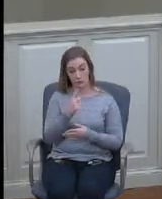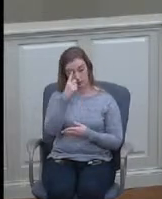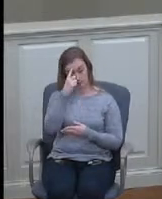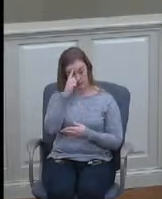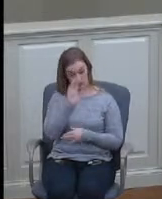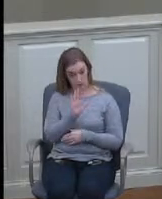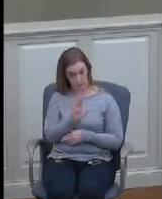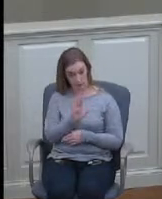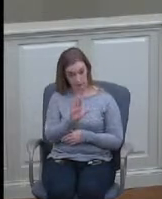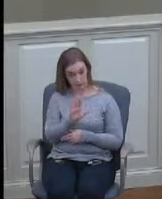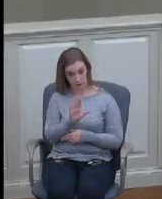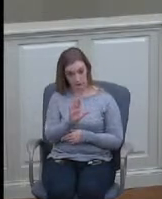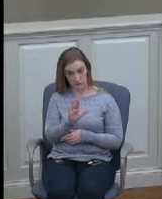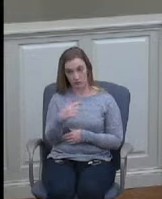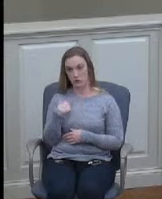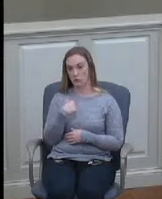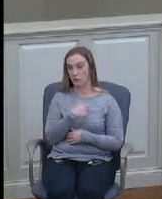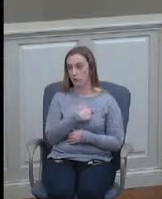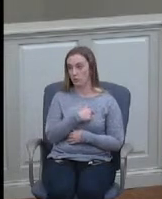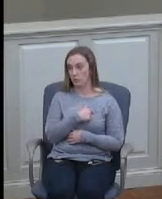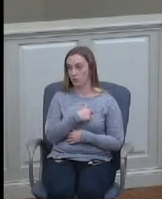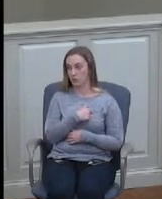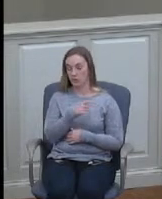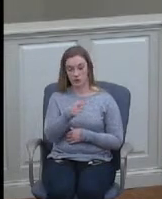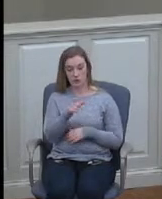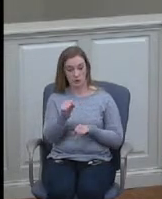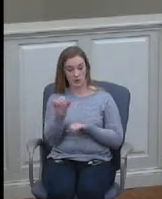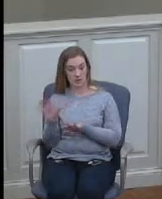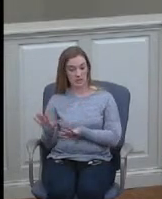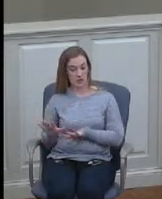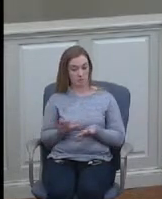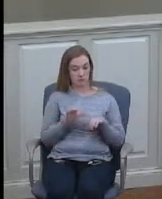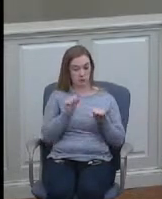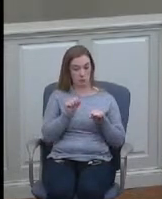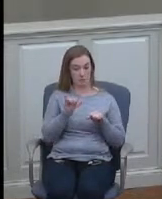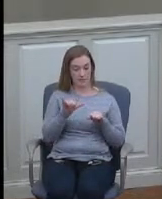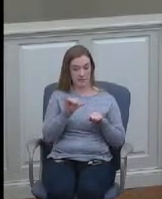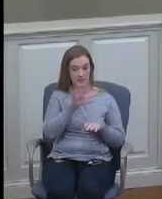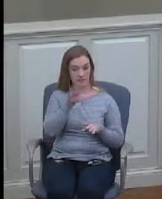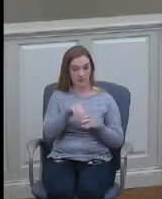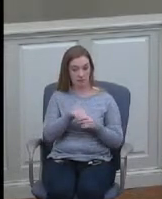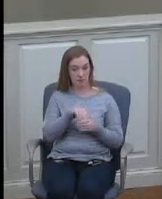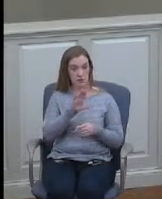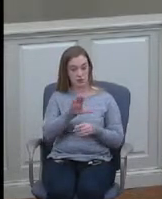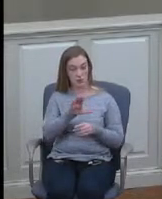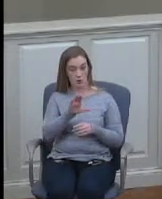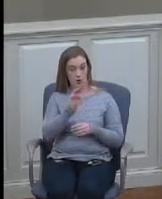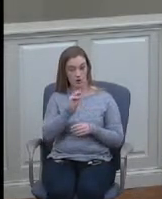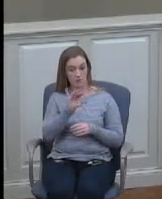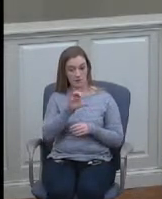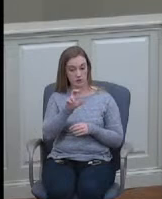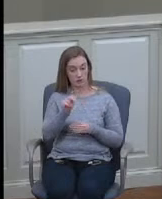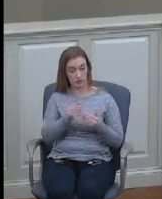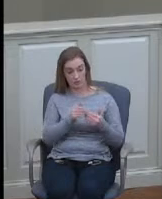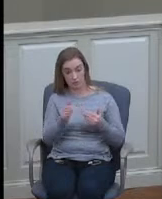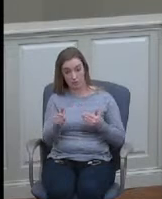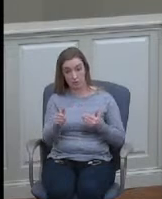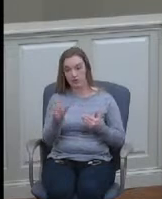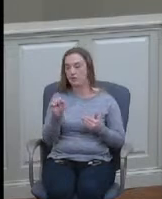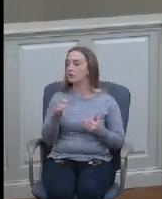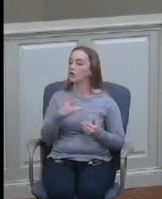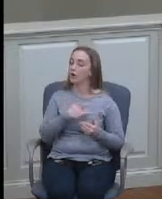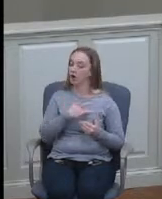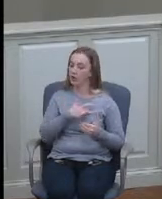that you could Well, we reached out to- absorb that in your mission going forward, I suppose? We should be. So the Heart should be on the